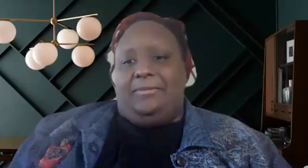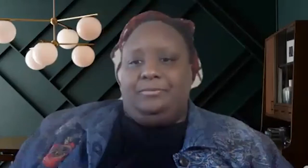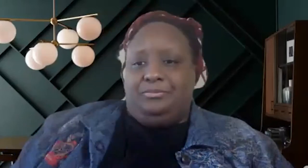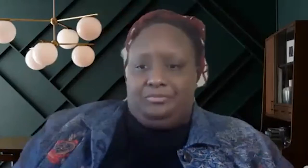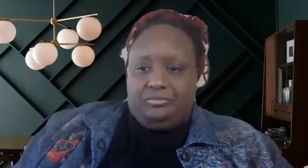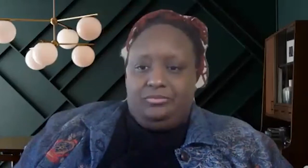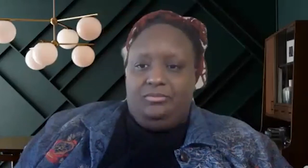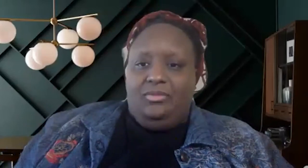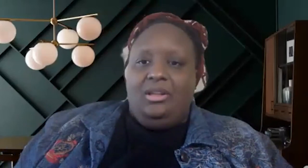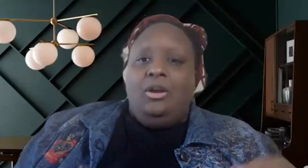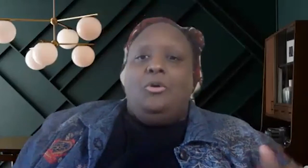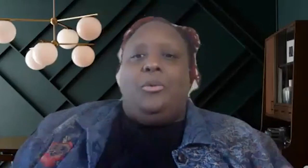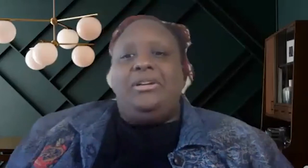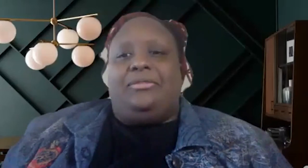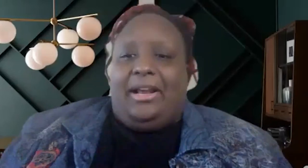society.